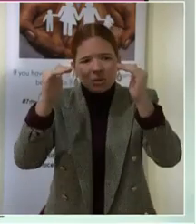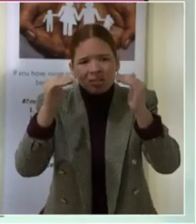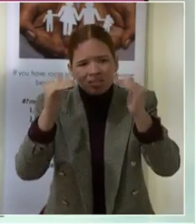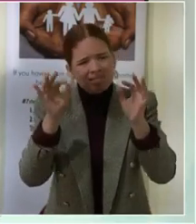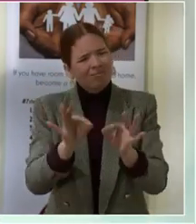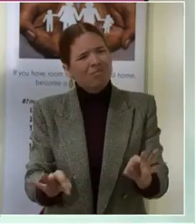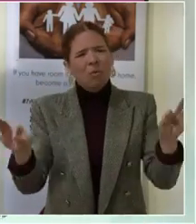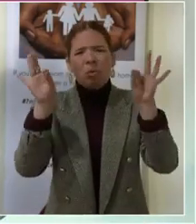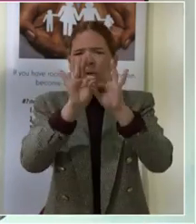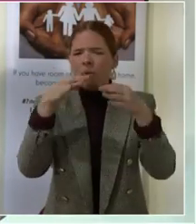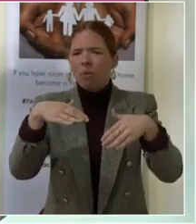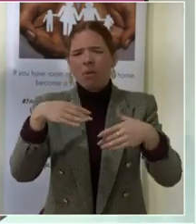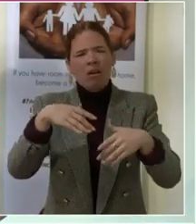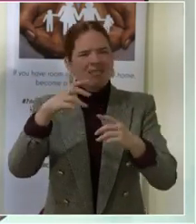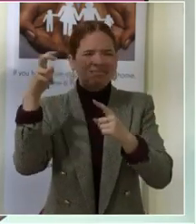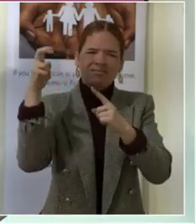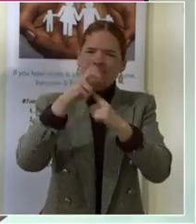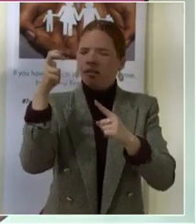that, so thank you.